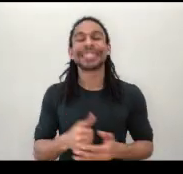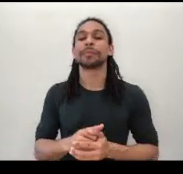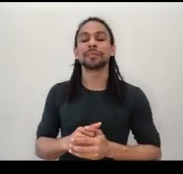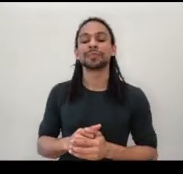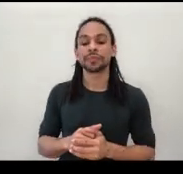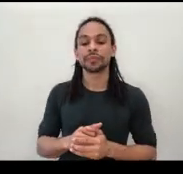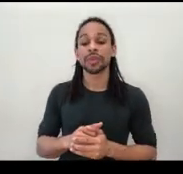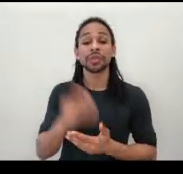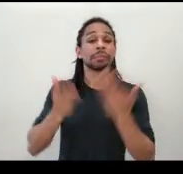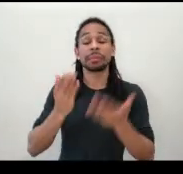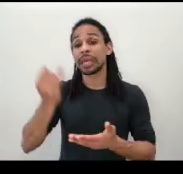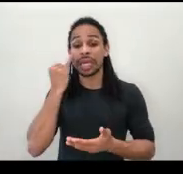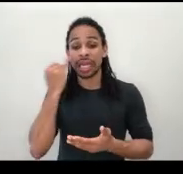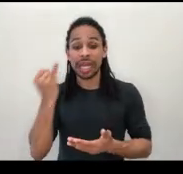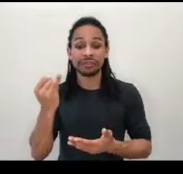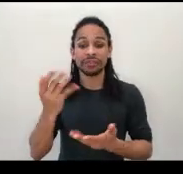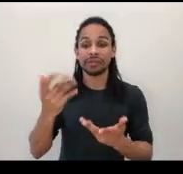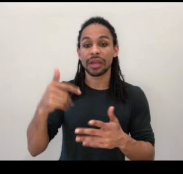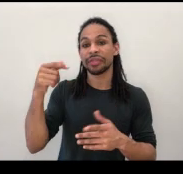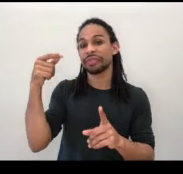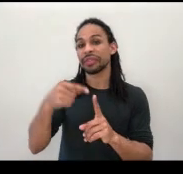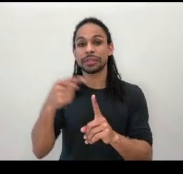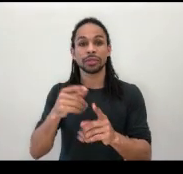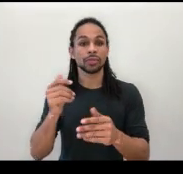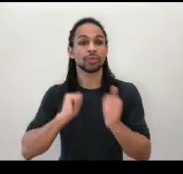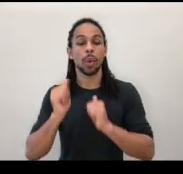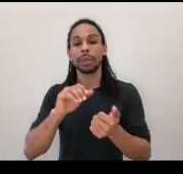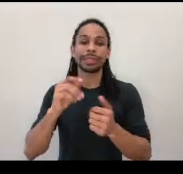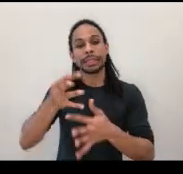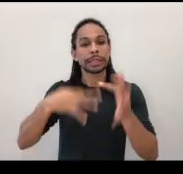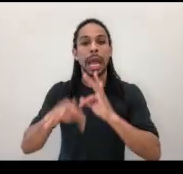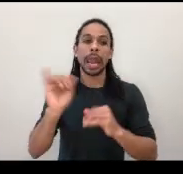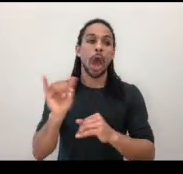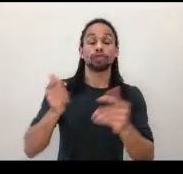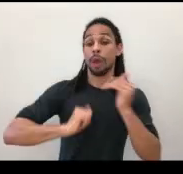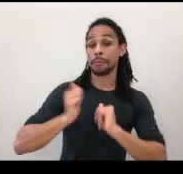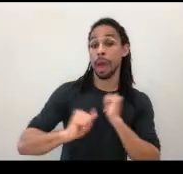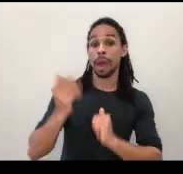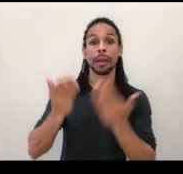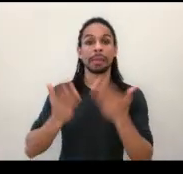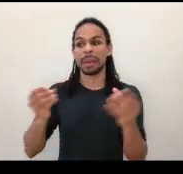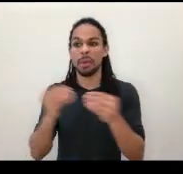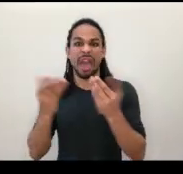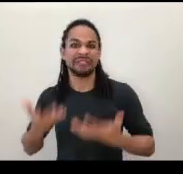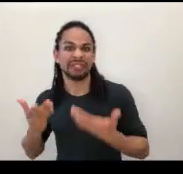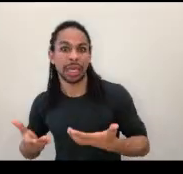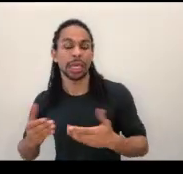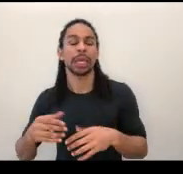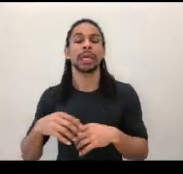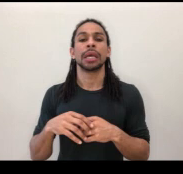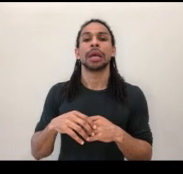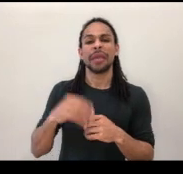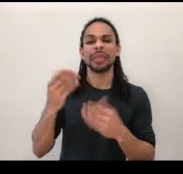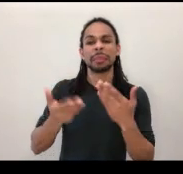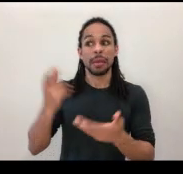perhaps in, you know, if it was a drama or something that was a little bit more heavy-handed, perhaps that might be